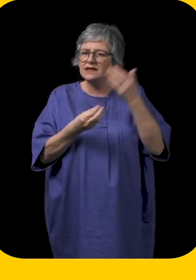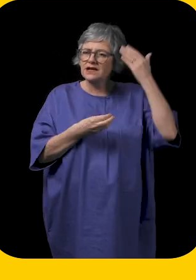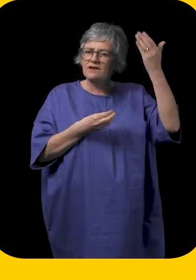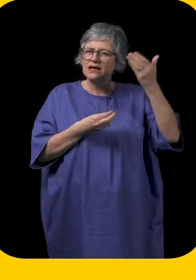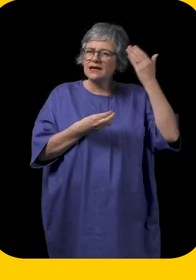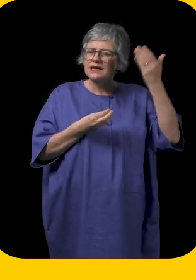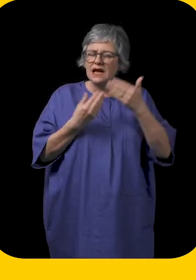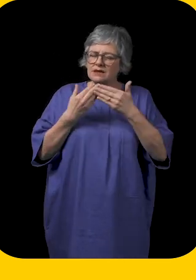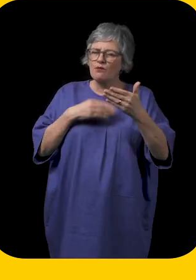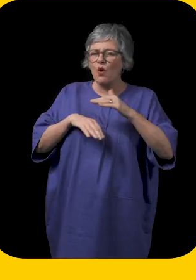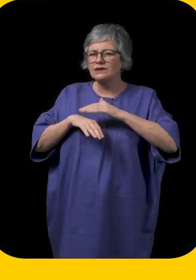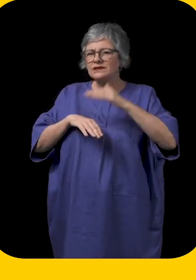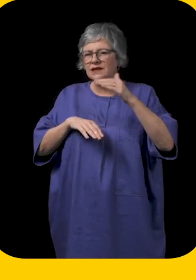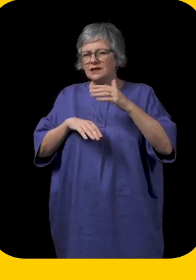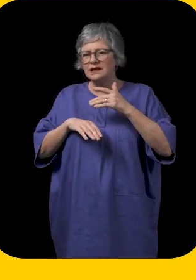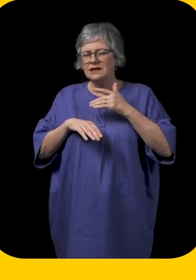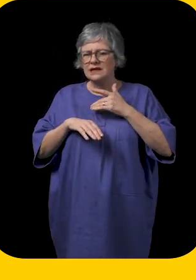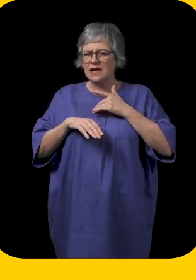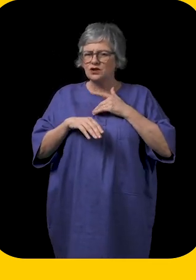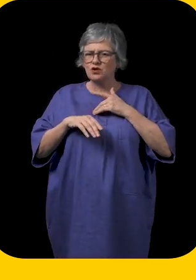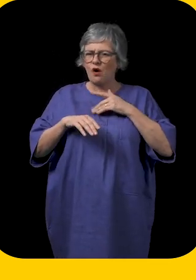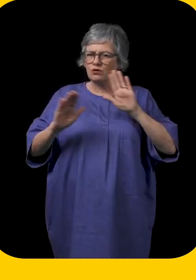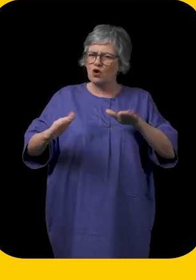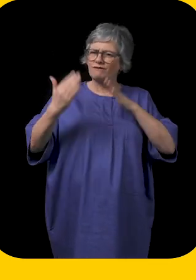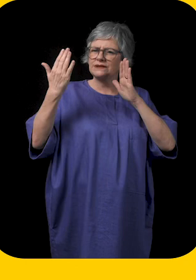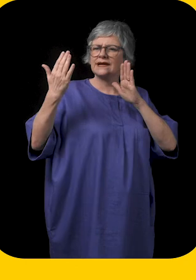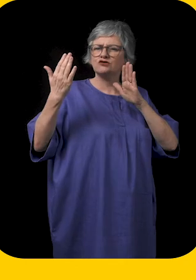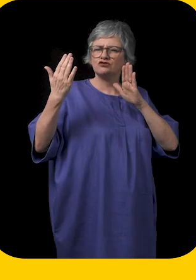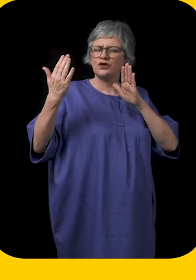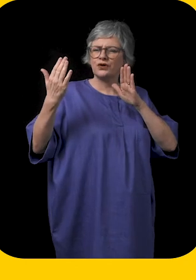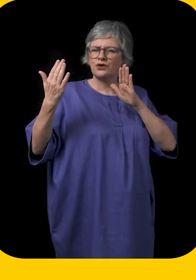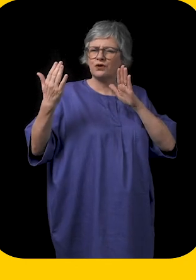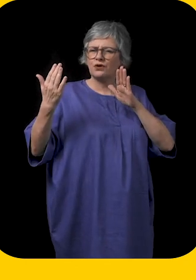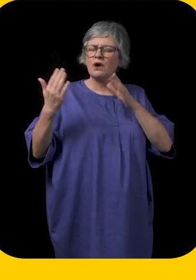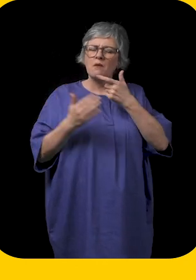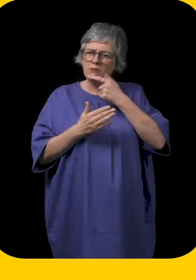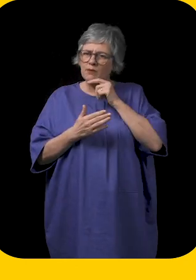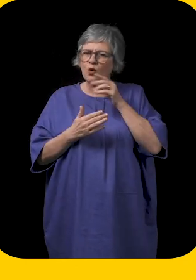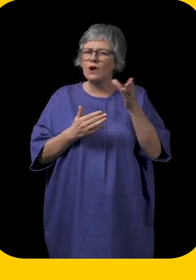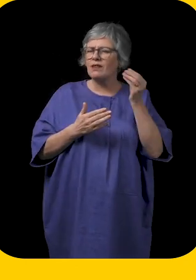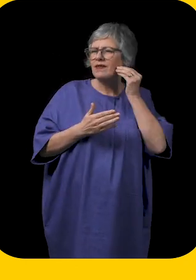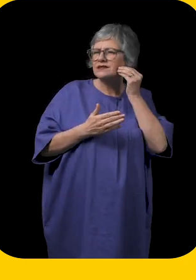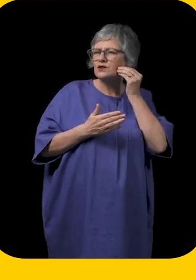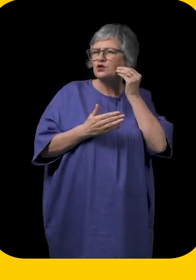when you present something as fiction, it's more gentle, it's less confrontational. People are